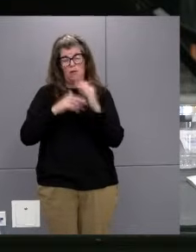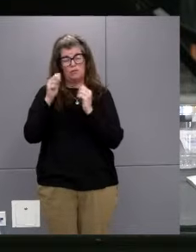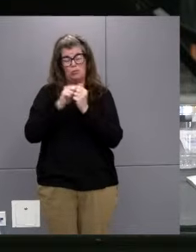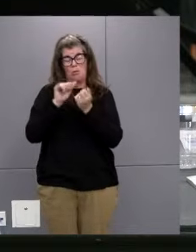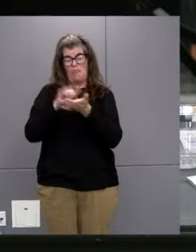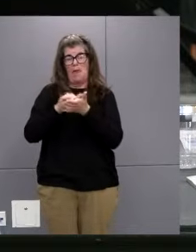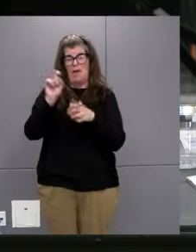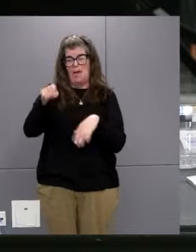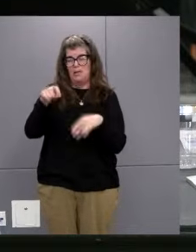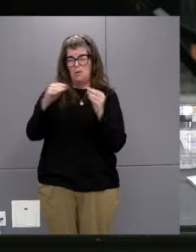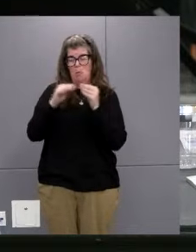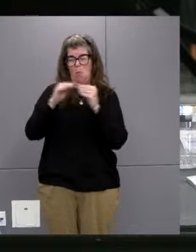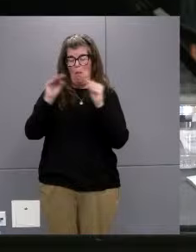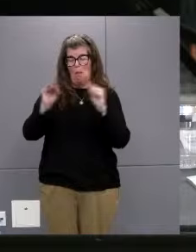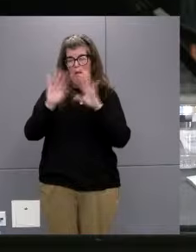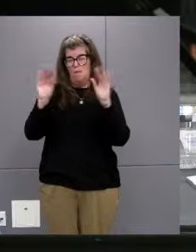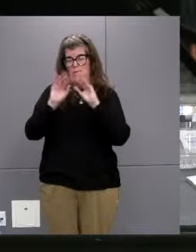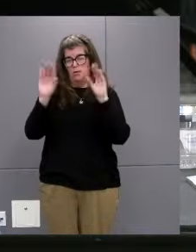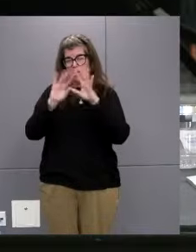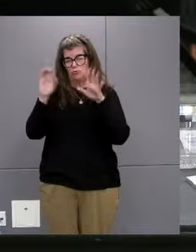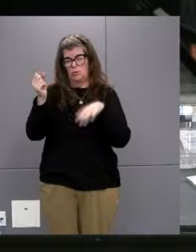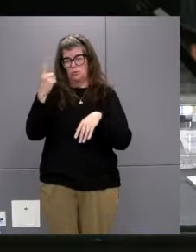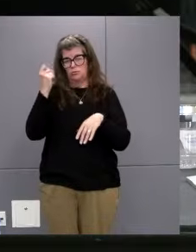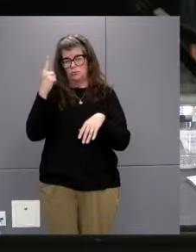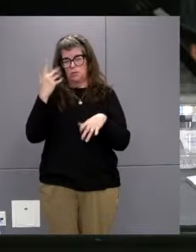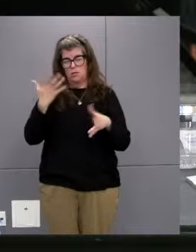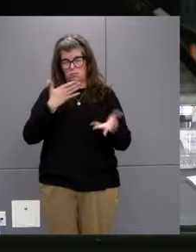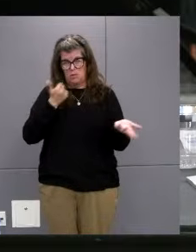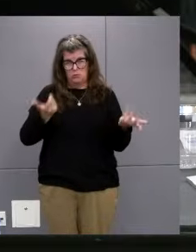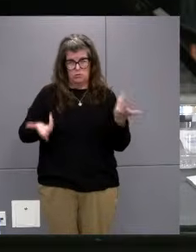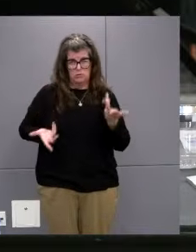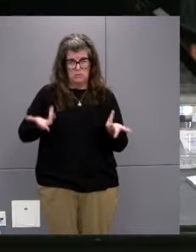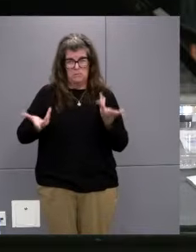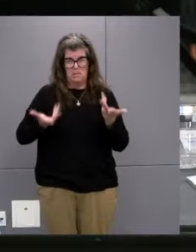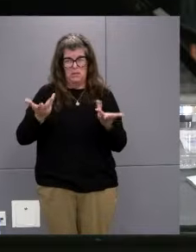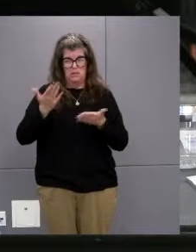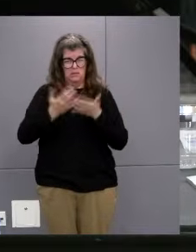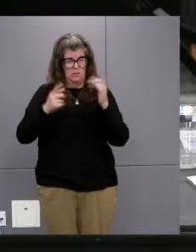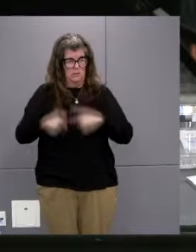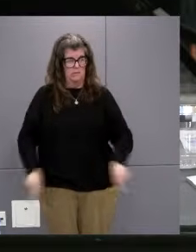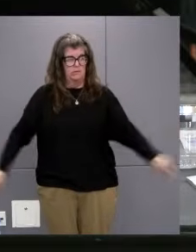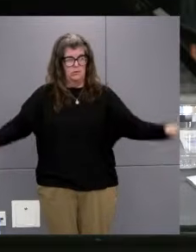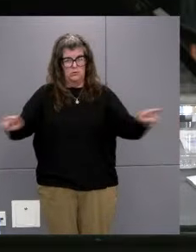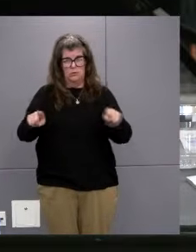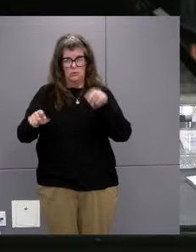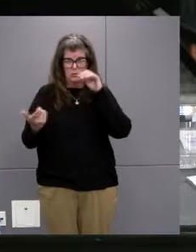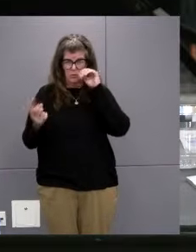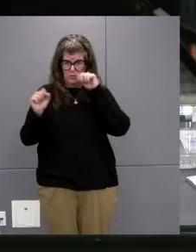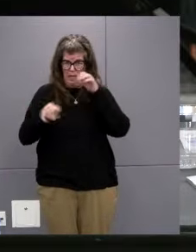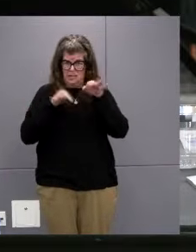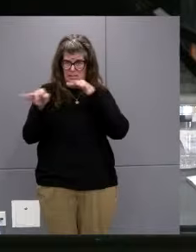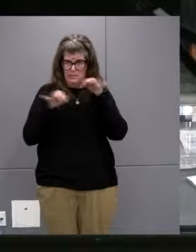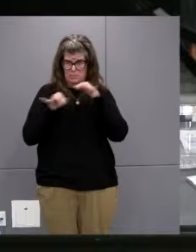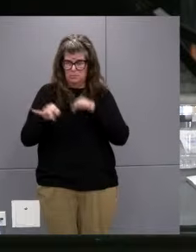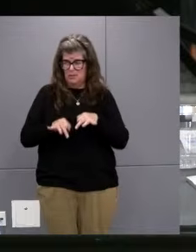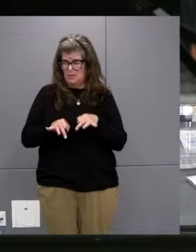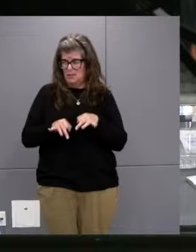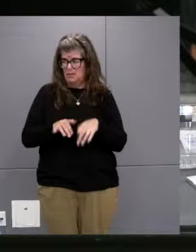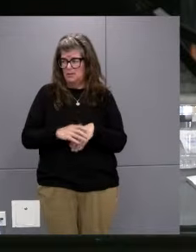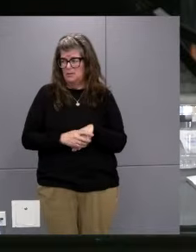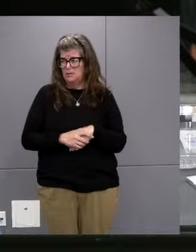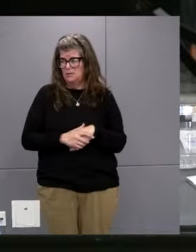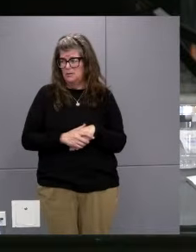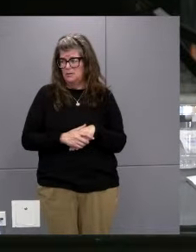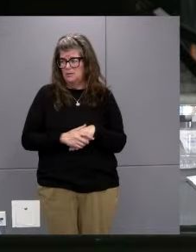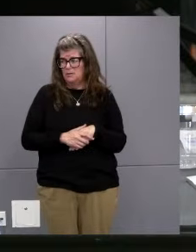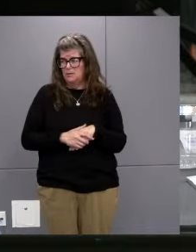need to understand that a little bit better. Maybe some of my colleagues here can assist. But even before I came on